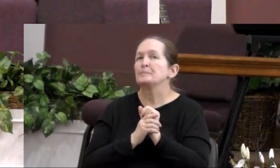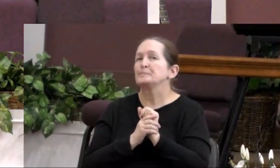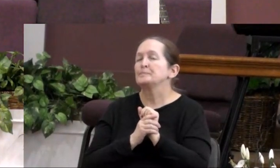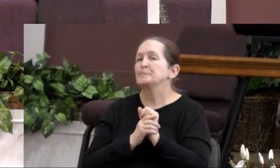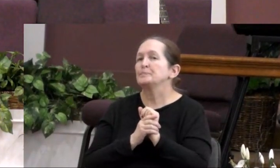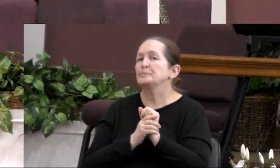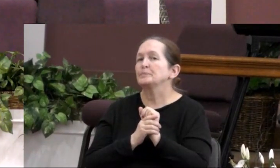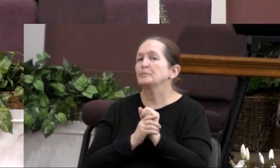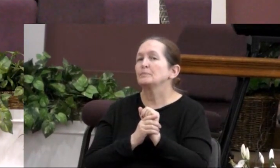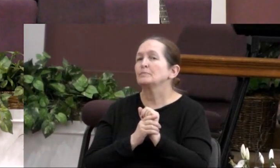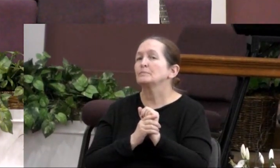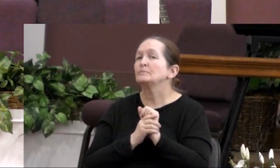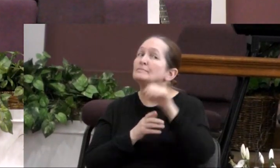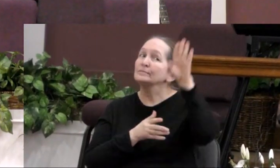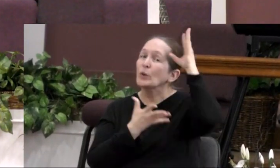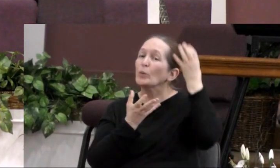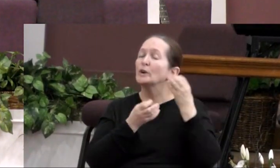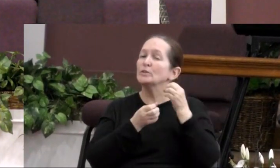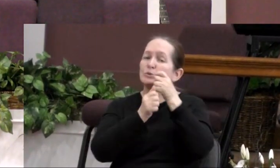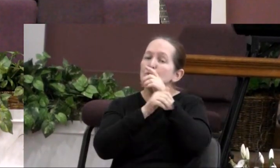He wants to bless you.